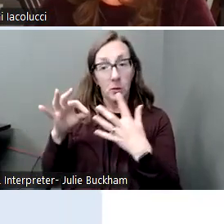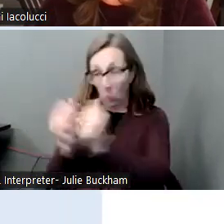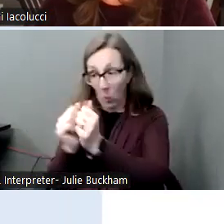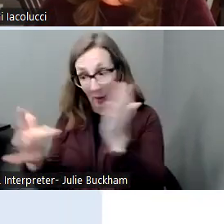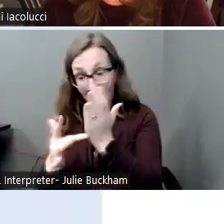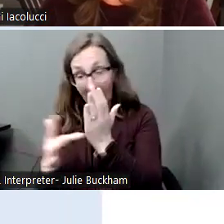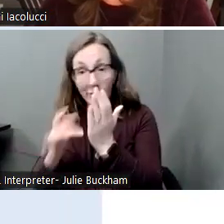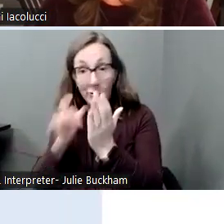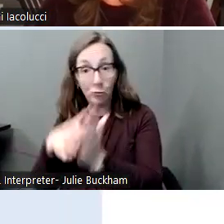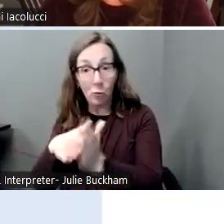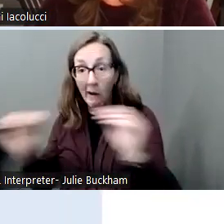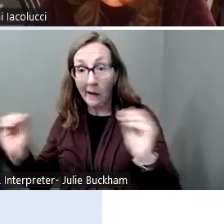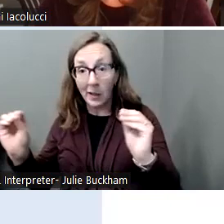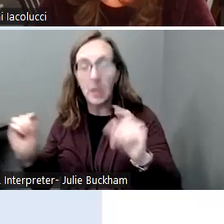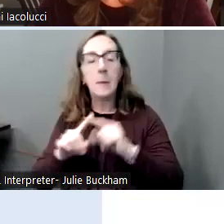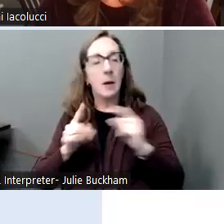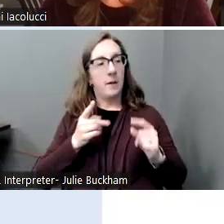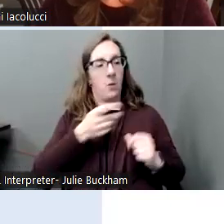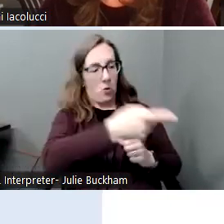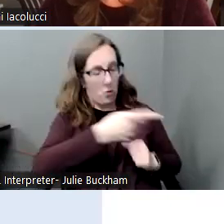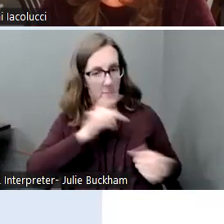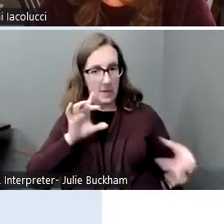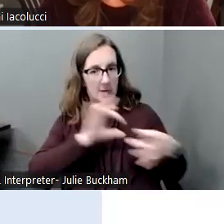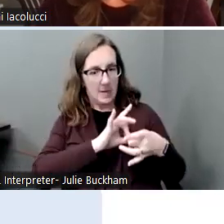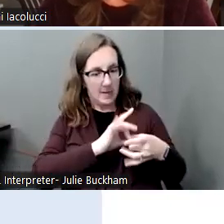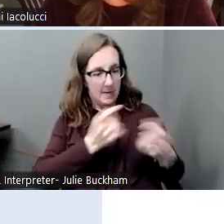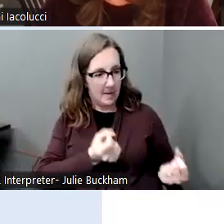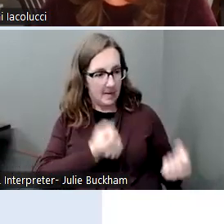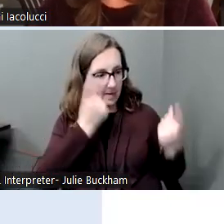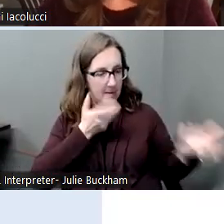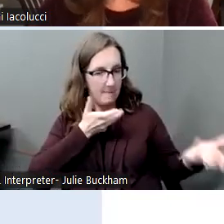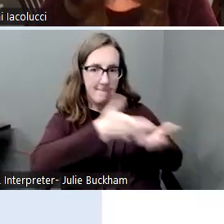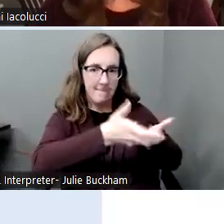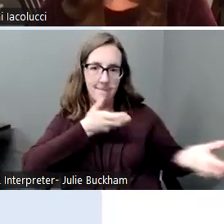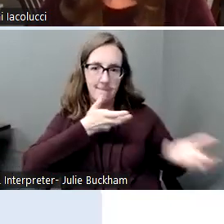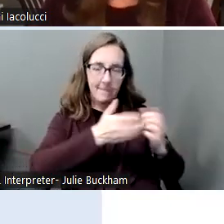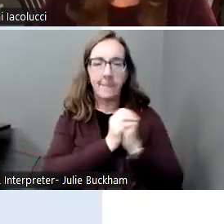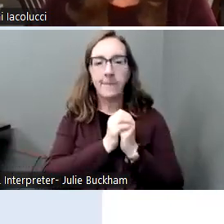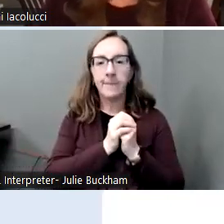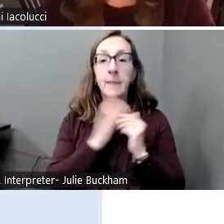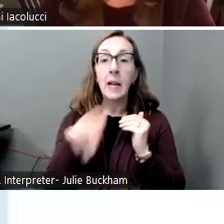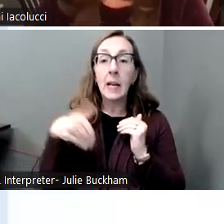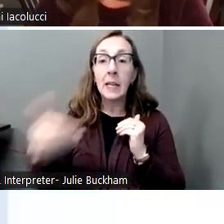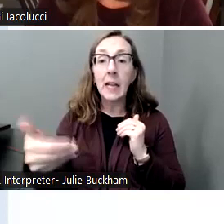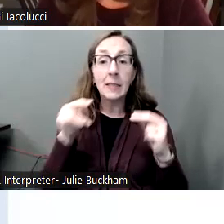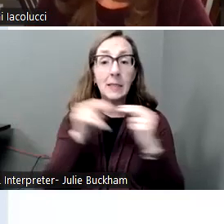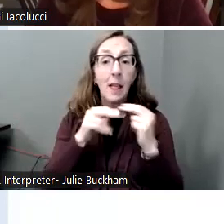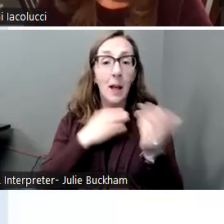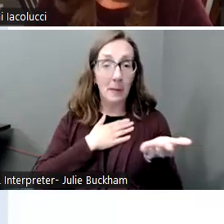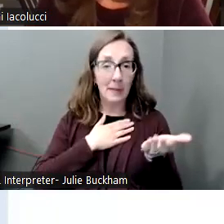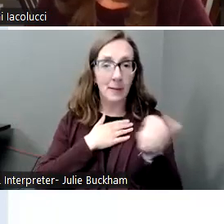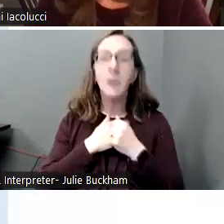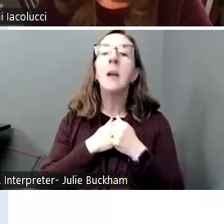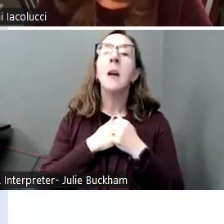have this synergy in your communication with each other. Next slide, please. And we can